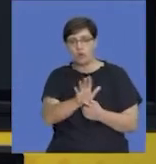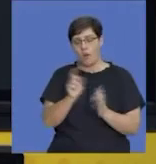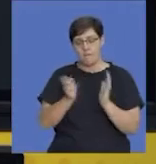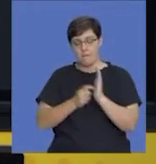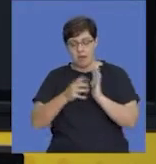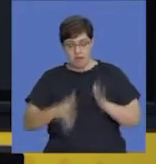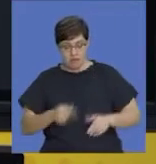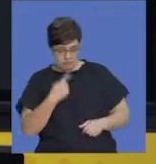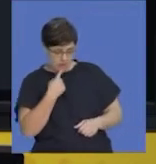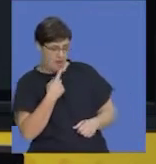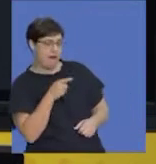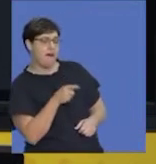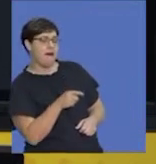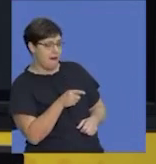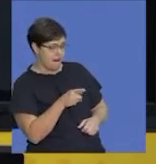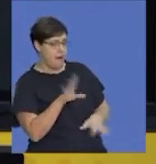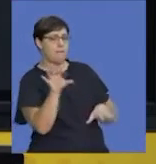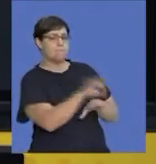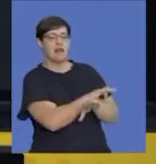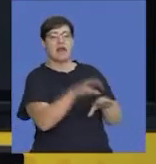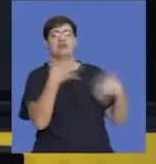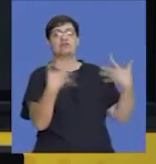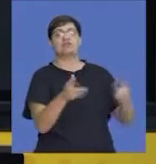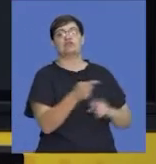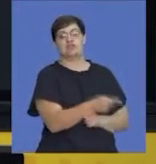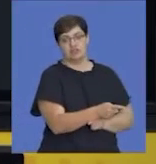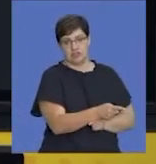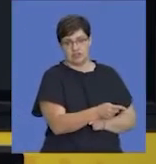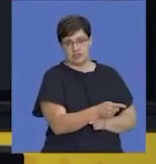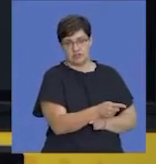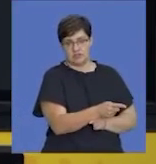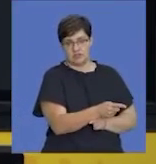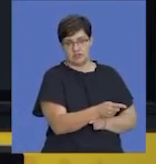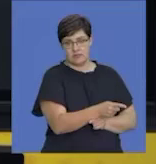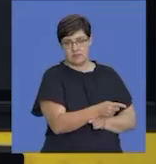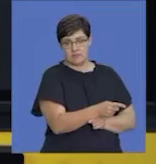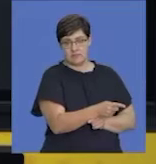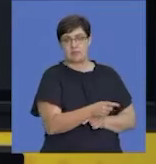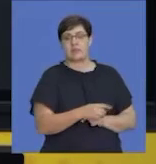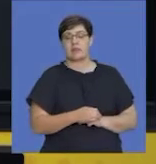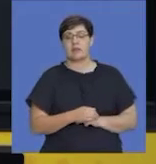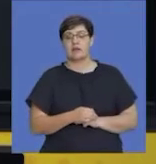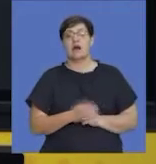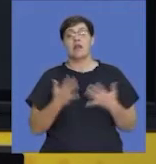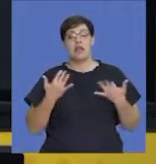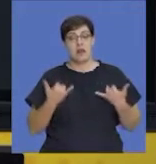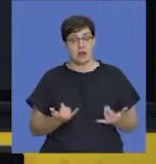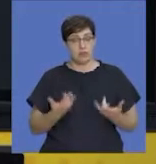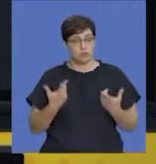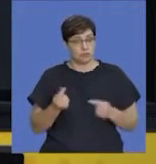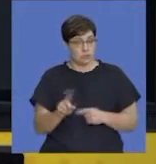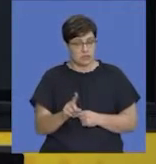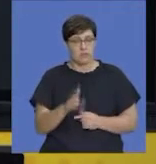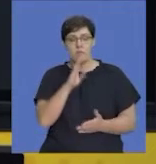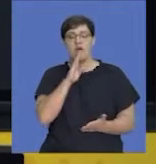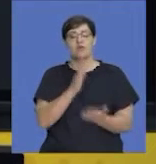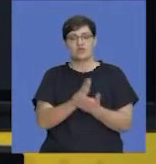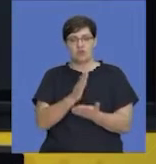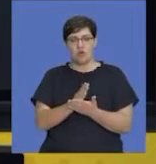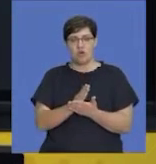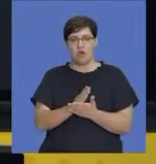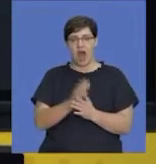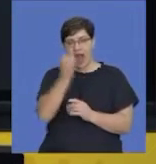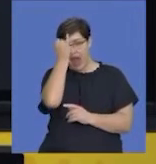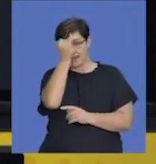that shows the marker that you planned before you decided to start your essays. So basically what you need to do is